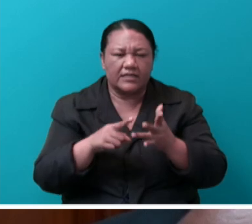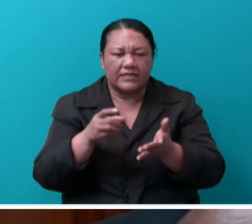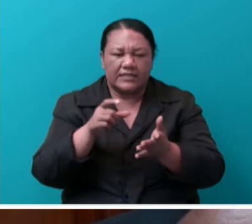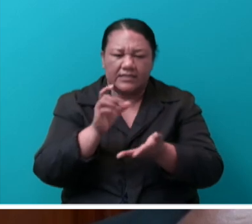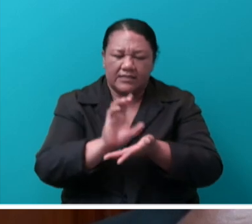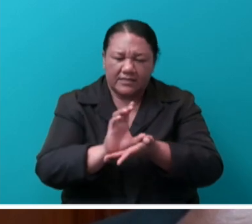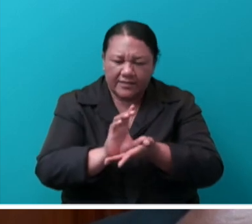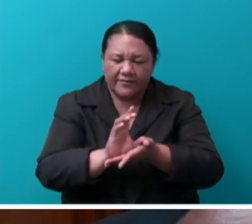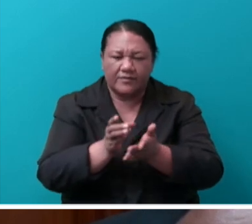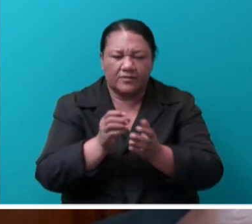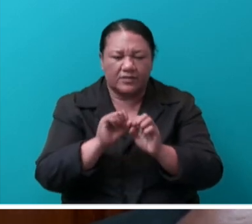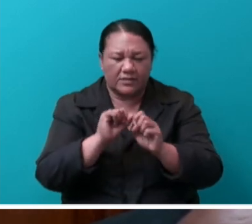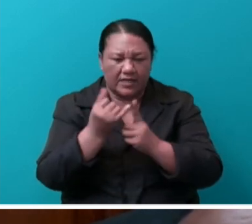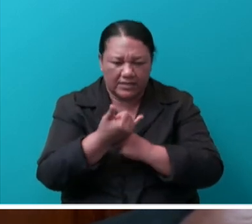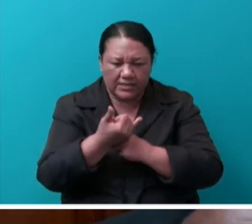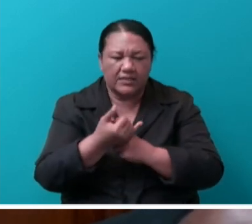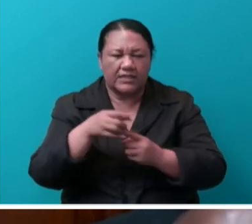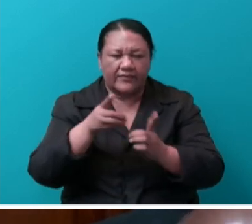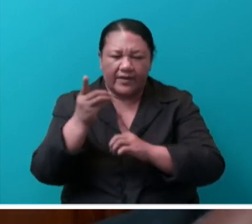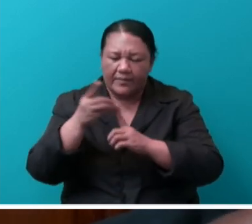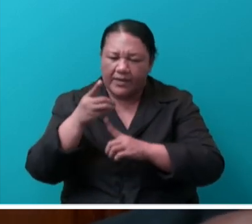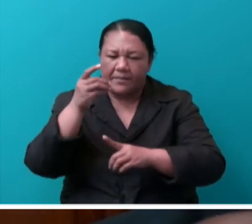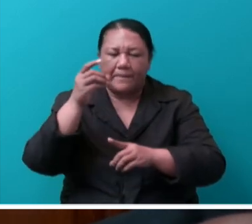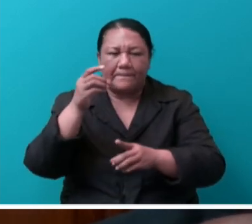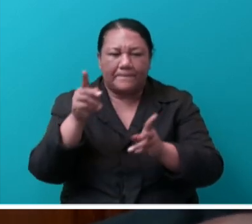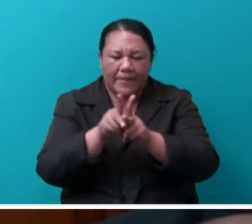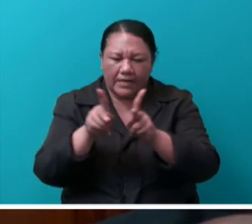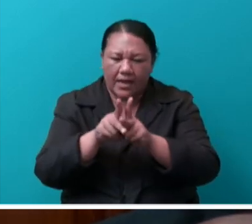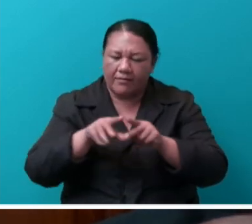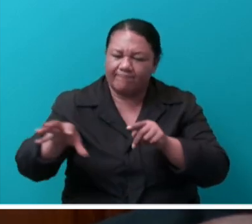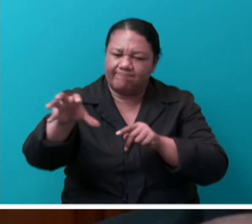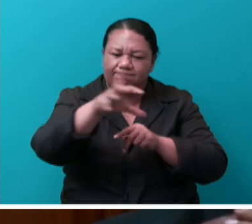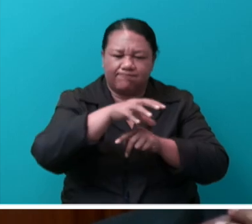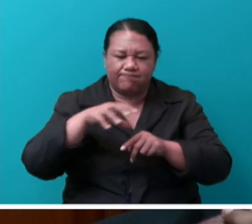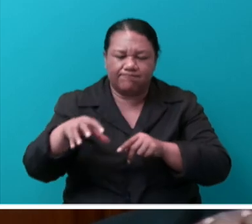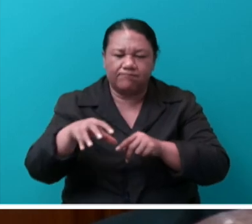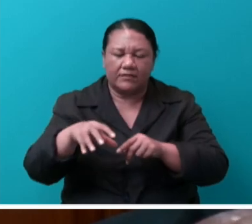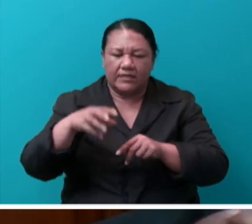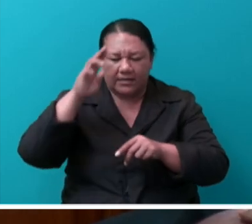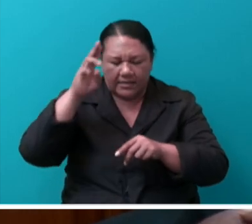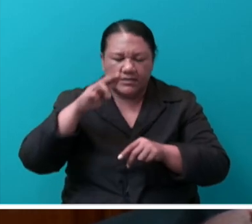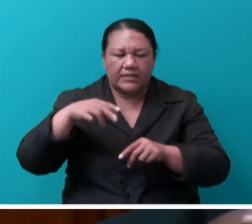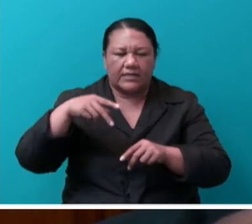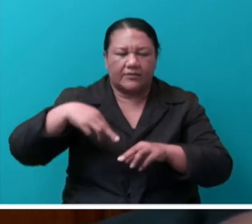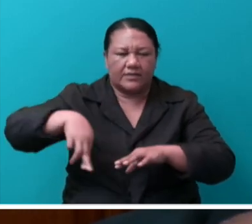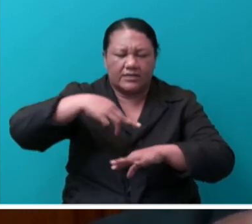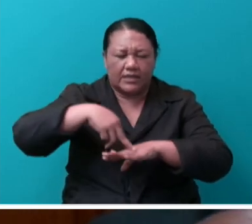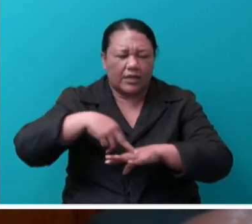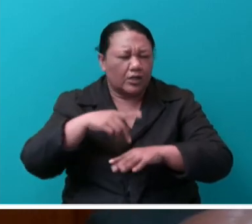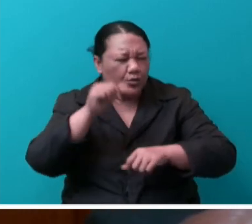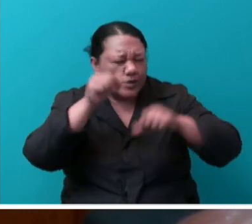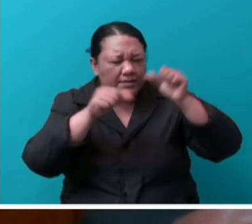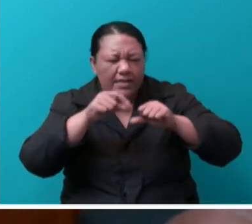development partners from across the Asia-Pacific region to assess our progress and challenges